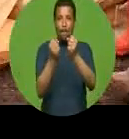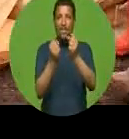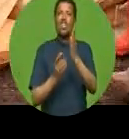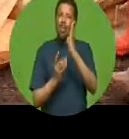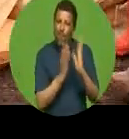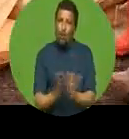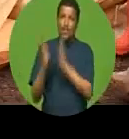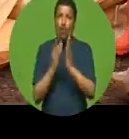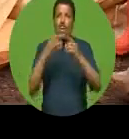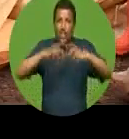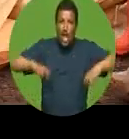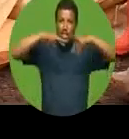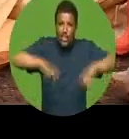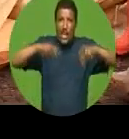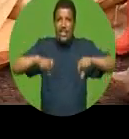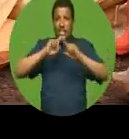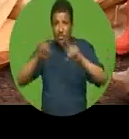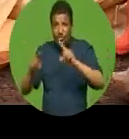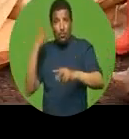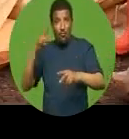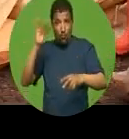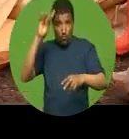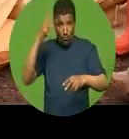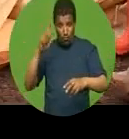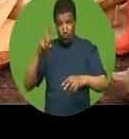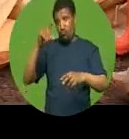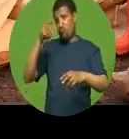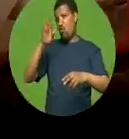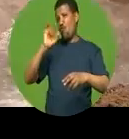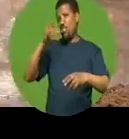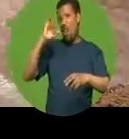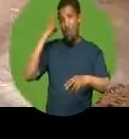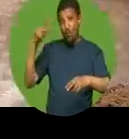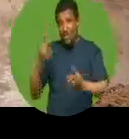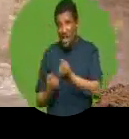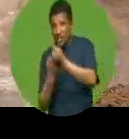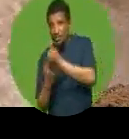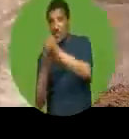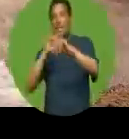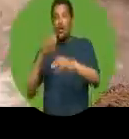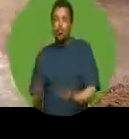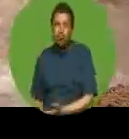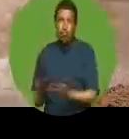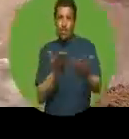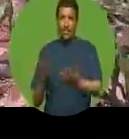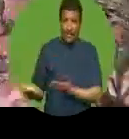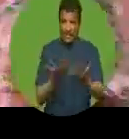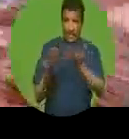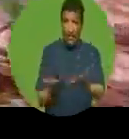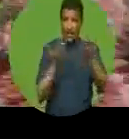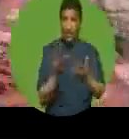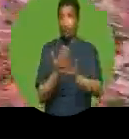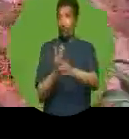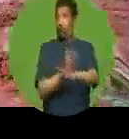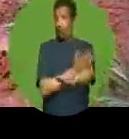of research and extension services, improvement in supply of agricultural inputs, expansion